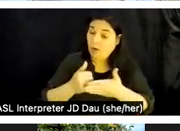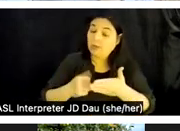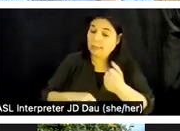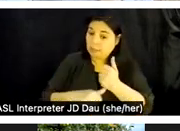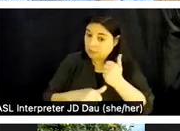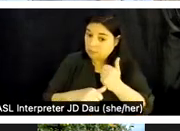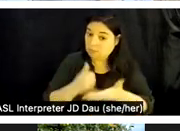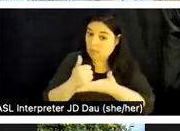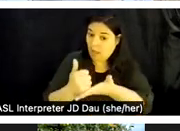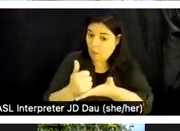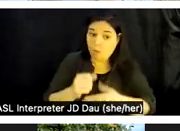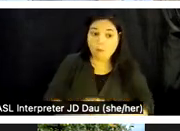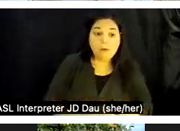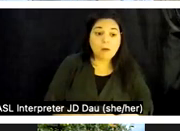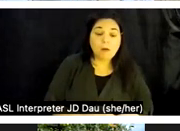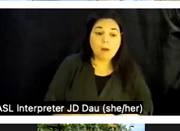from